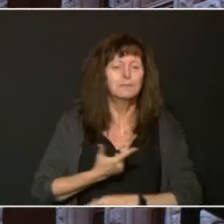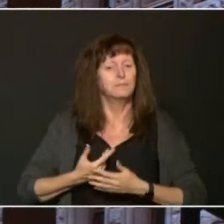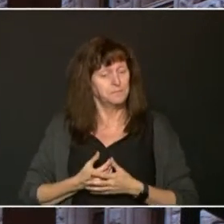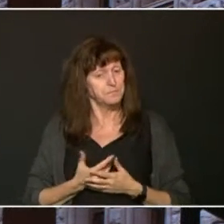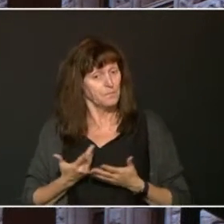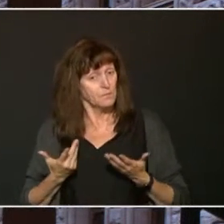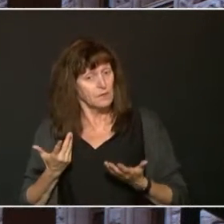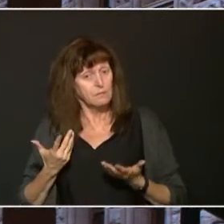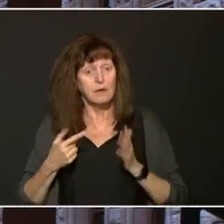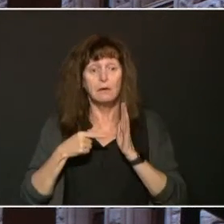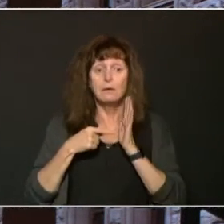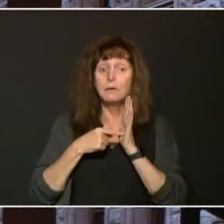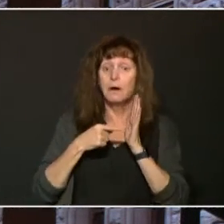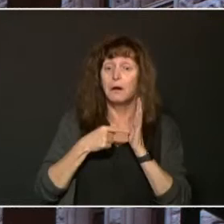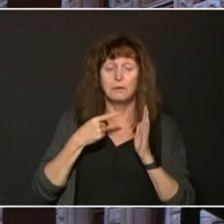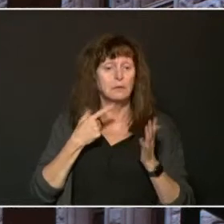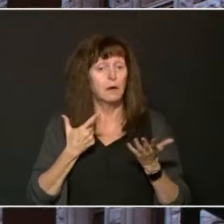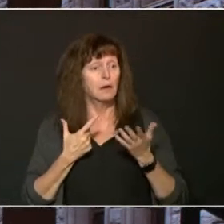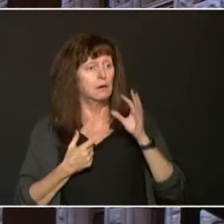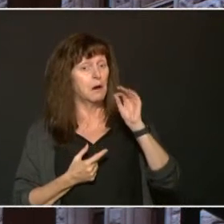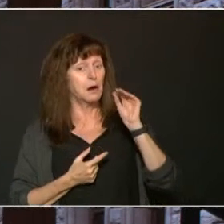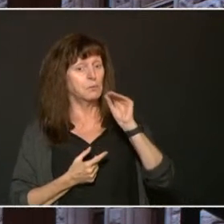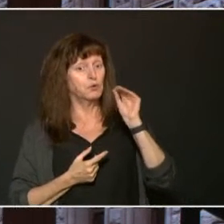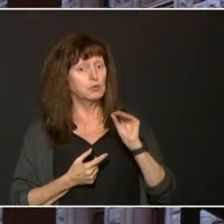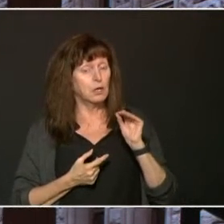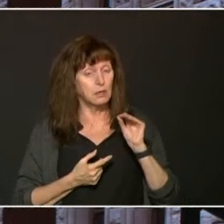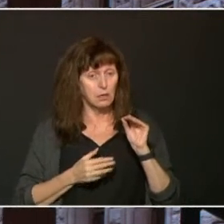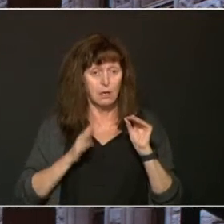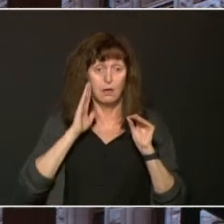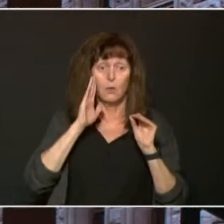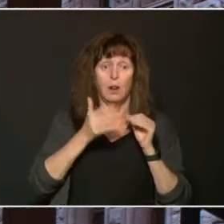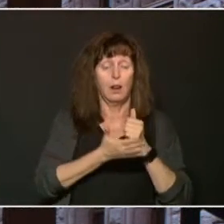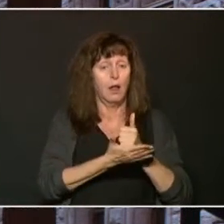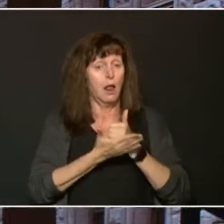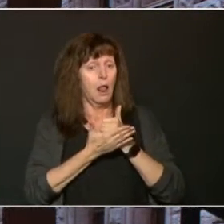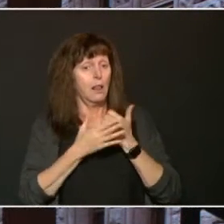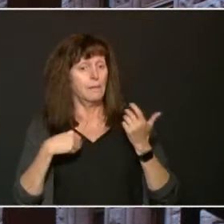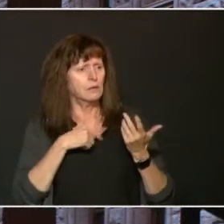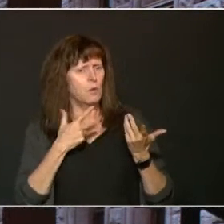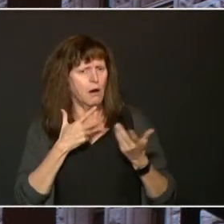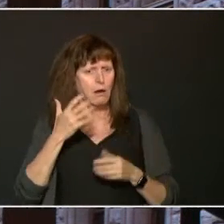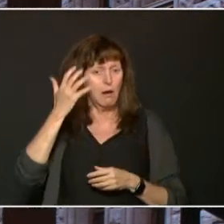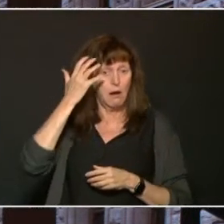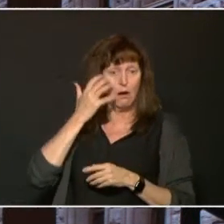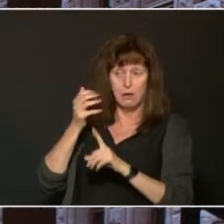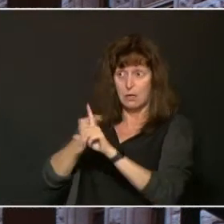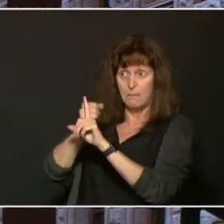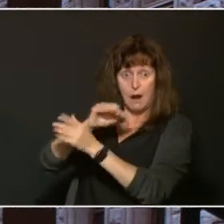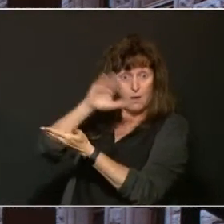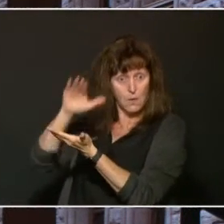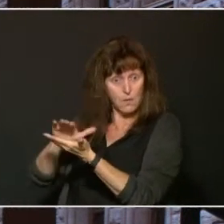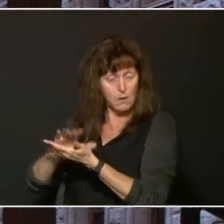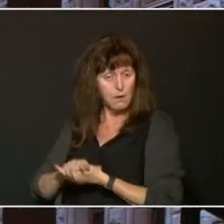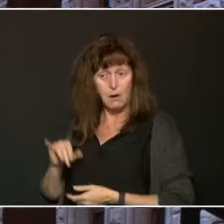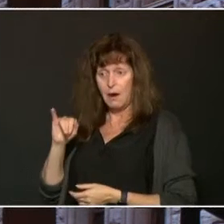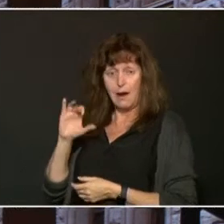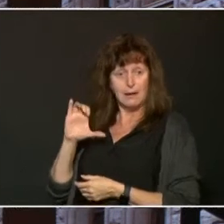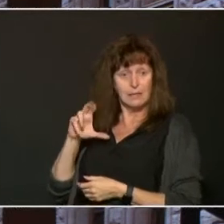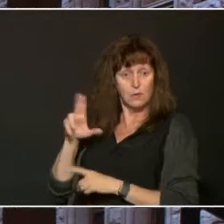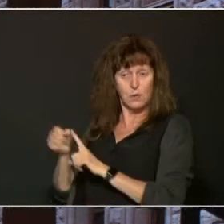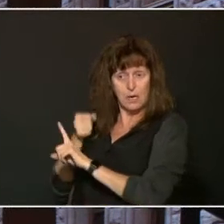to decrease a significant burden on our healthcare system, hospitalization, and intensive care use in the fall.